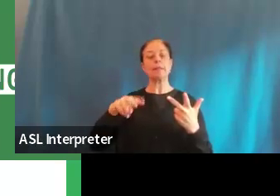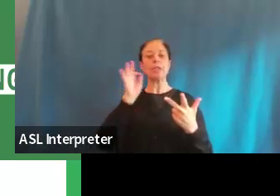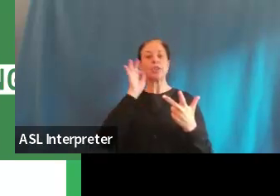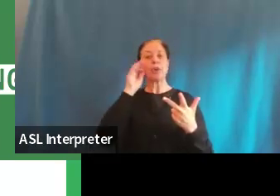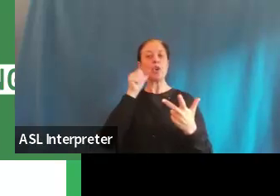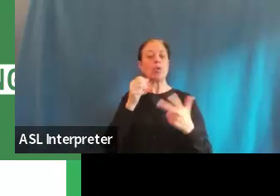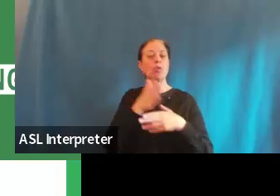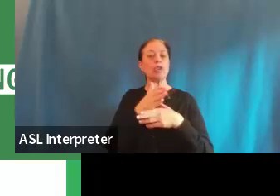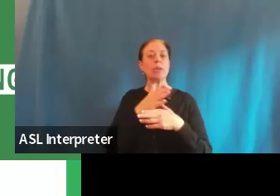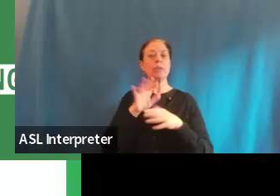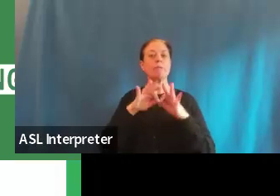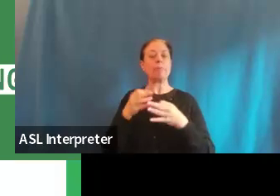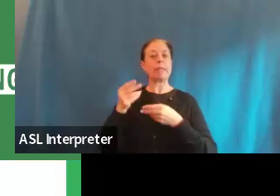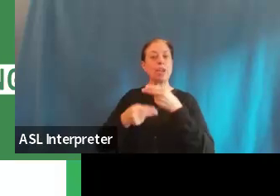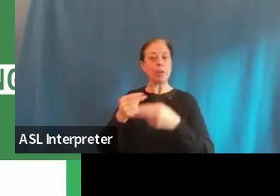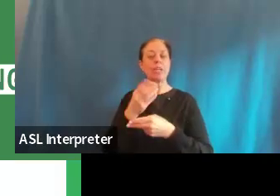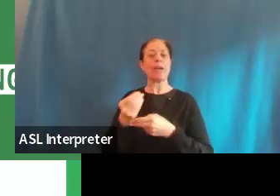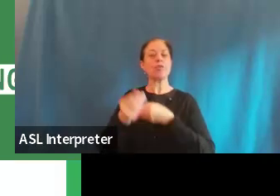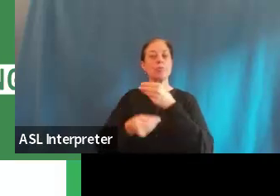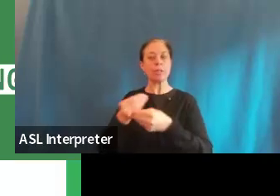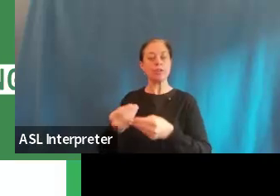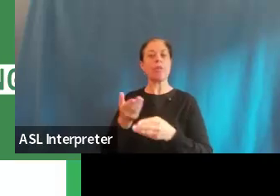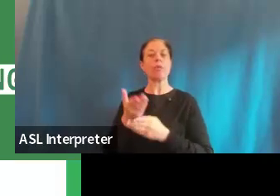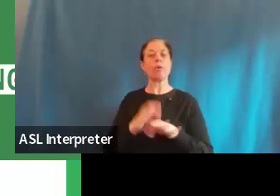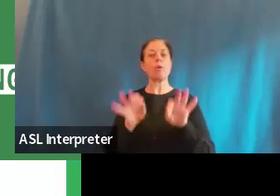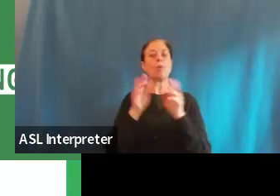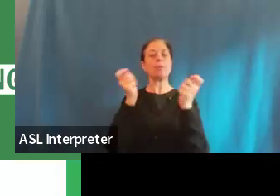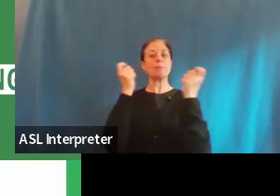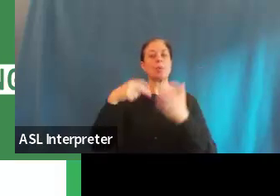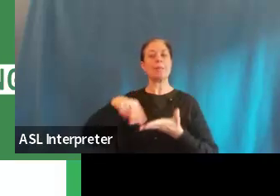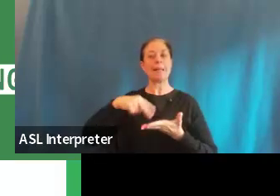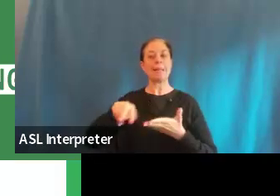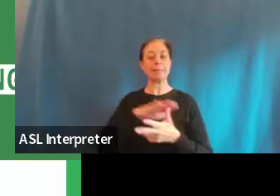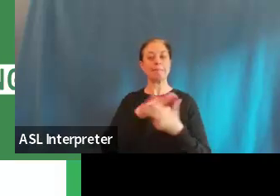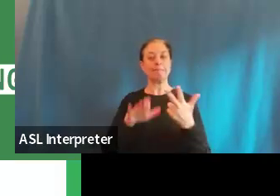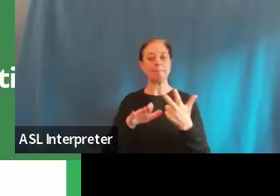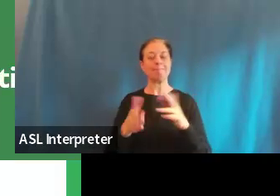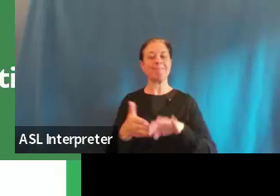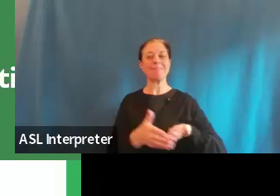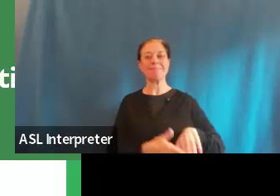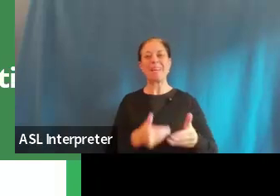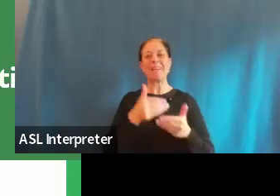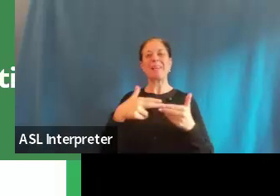shares her family's heritage and traditions through an important ceremonial dance. Next slide, please.